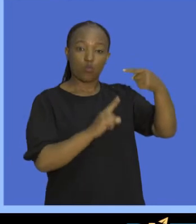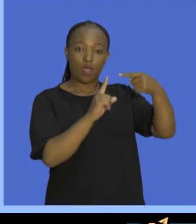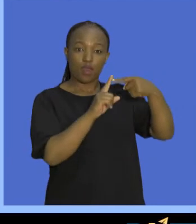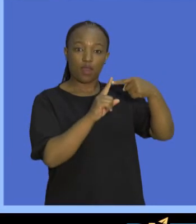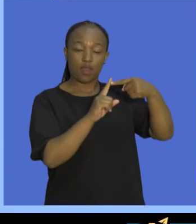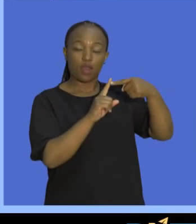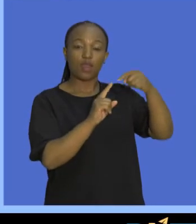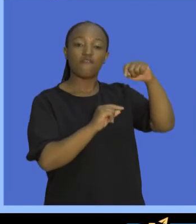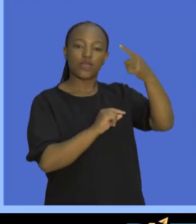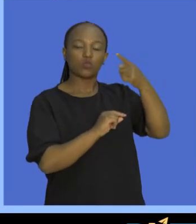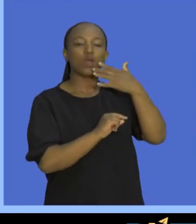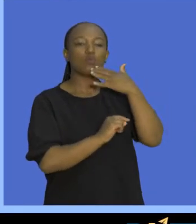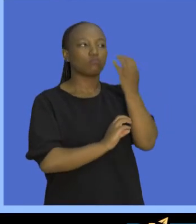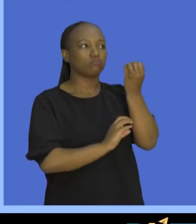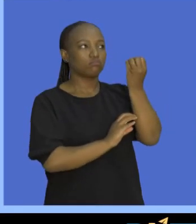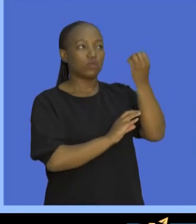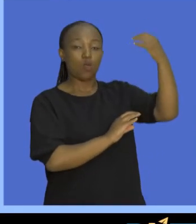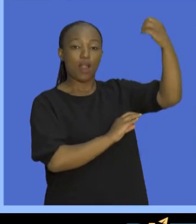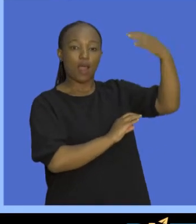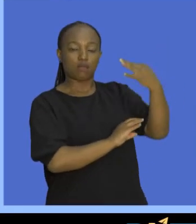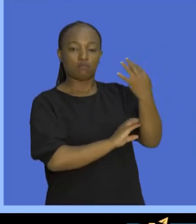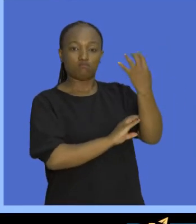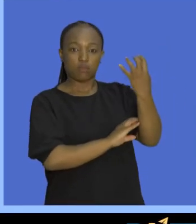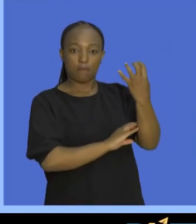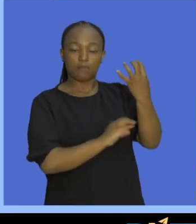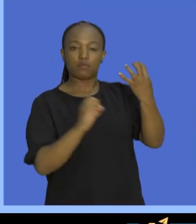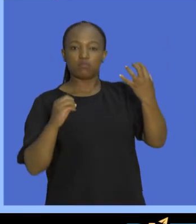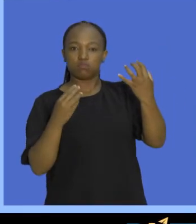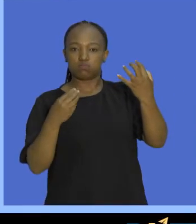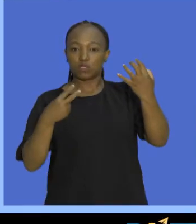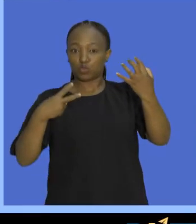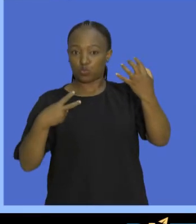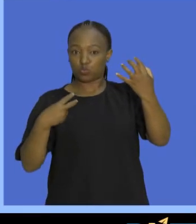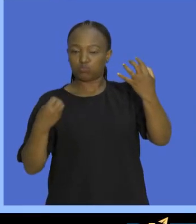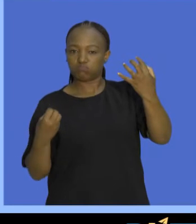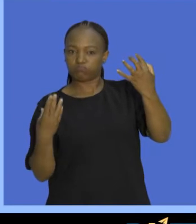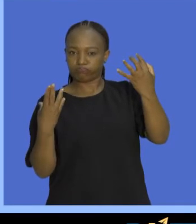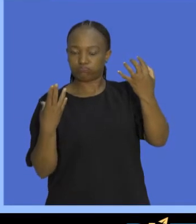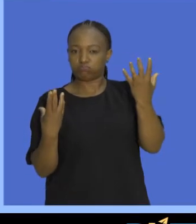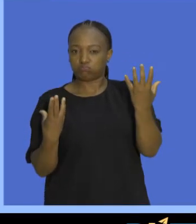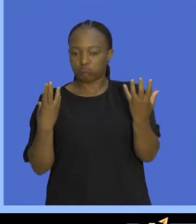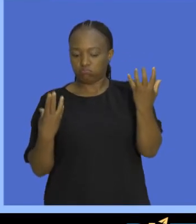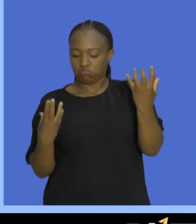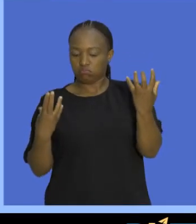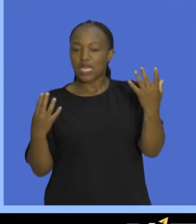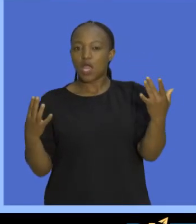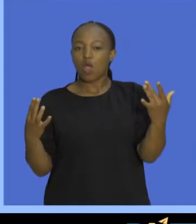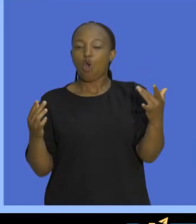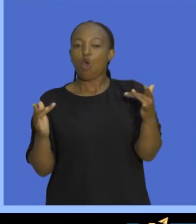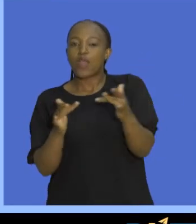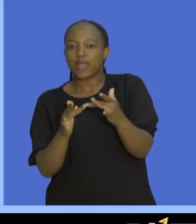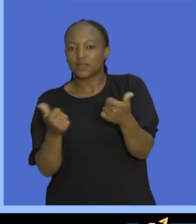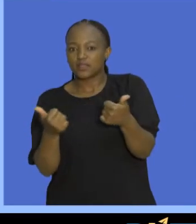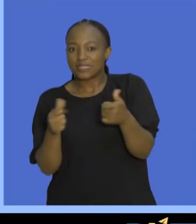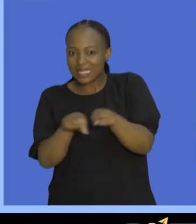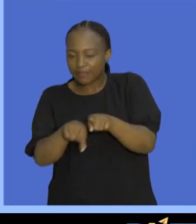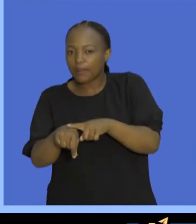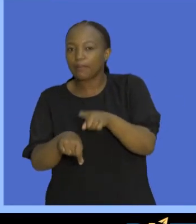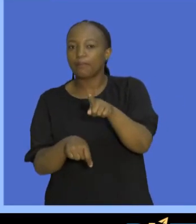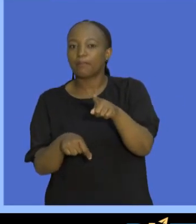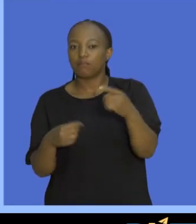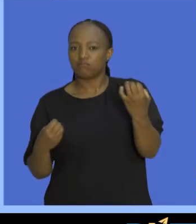one light bulb 1, and then the second one light bulb 2. Now, if both of them are connected in parallel, what has happened here?